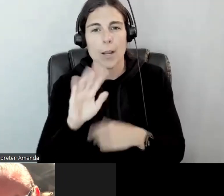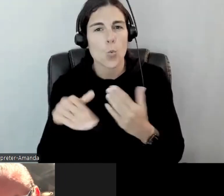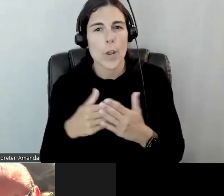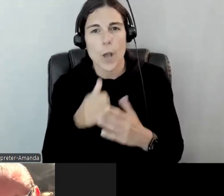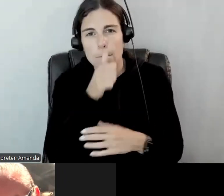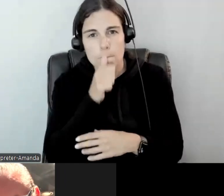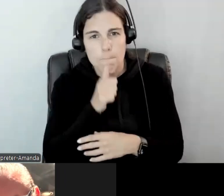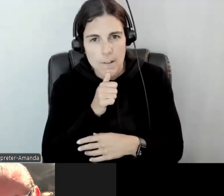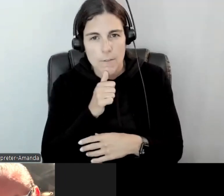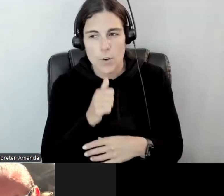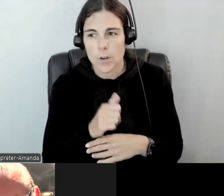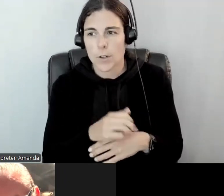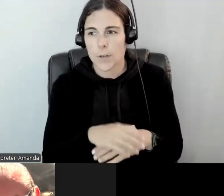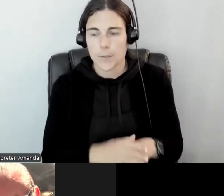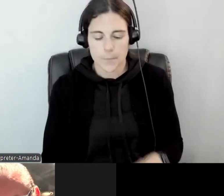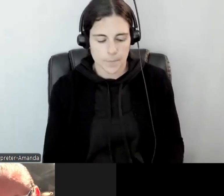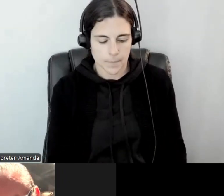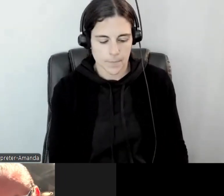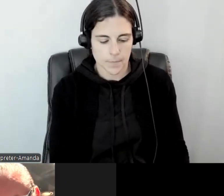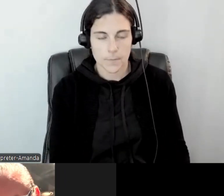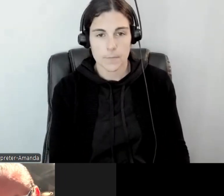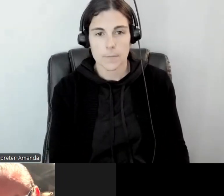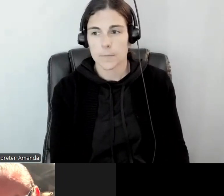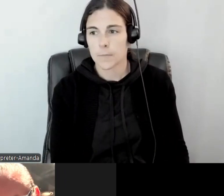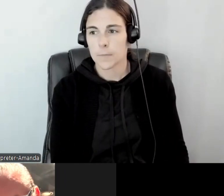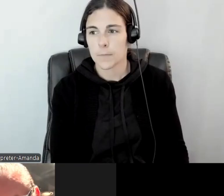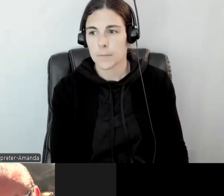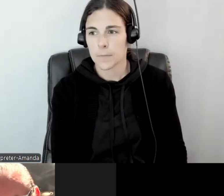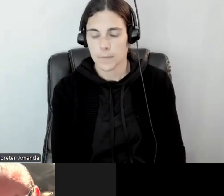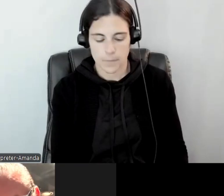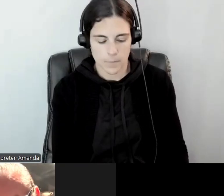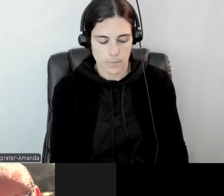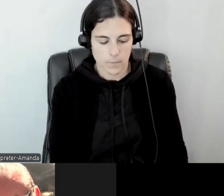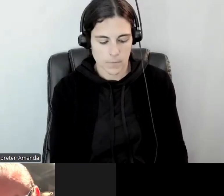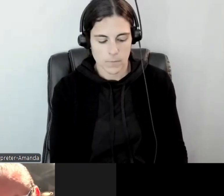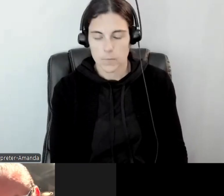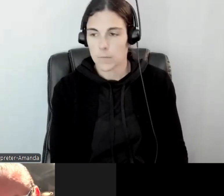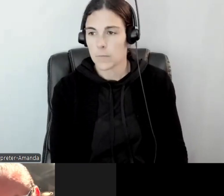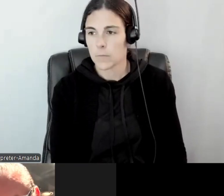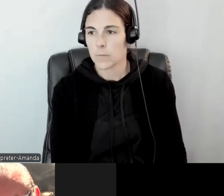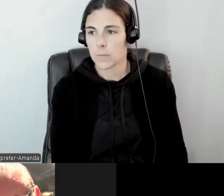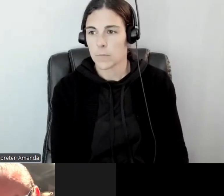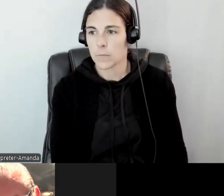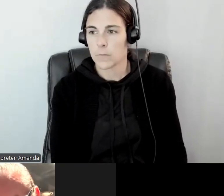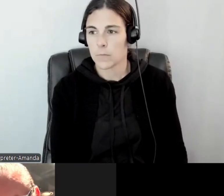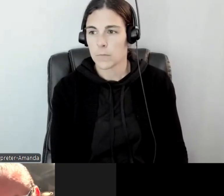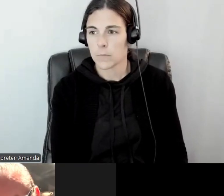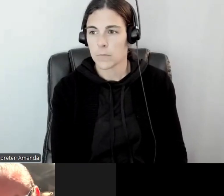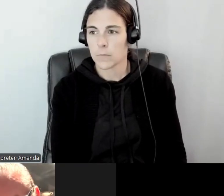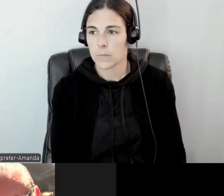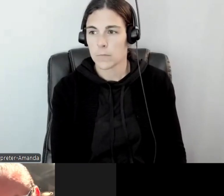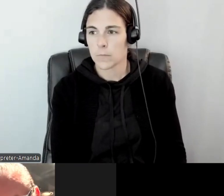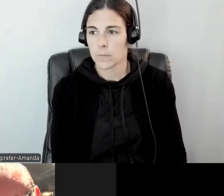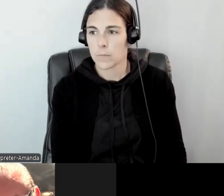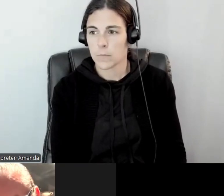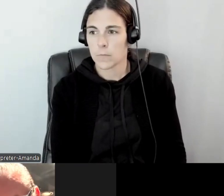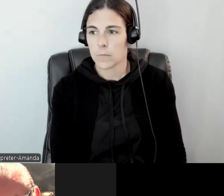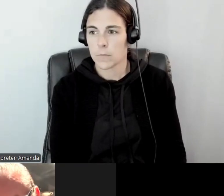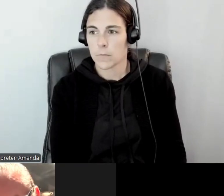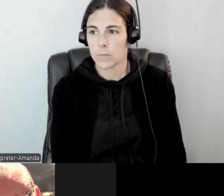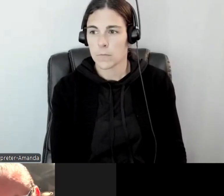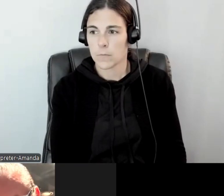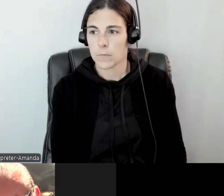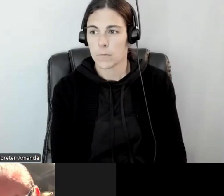Yeah. Well, and what you're saying also, language is really important, and defining the terms that we're